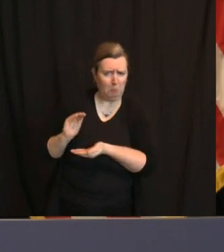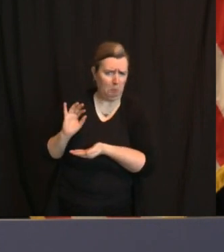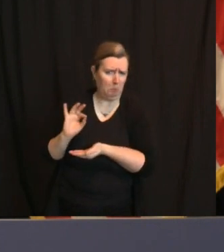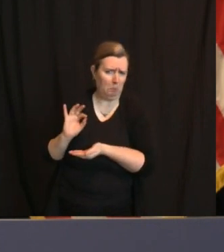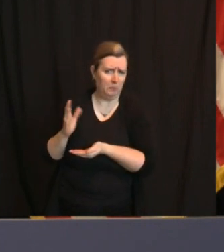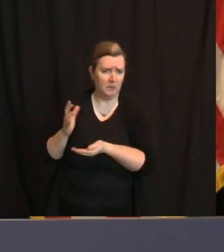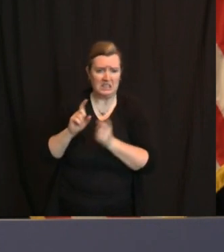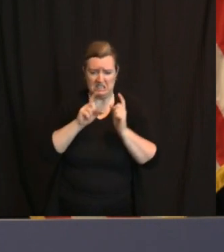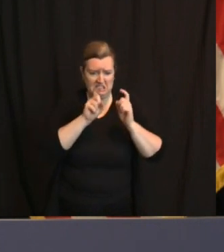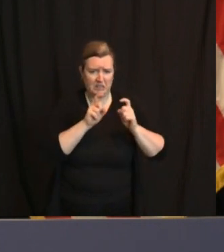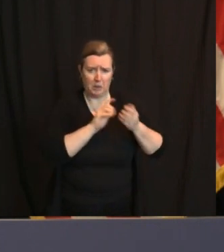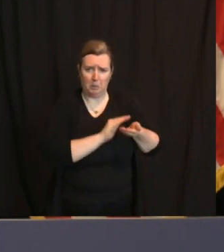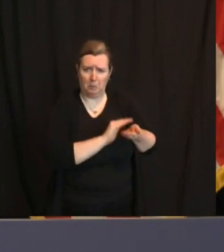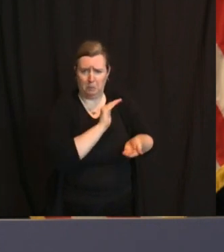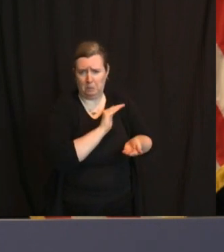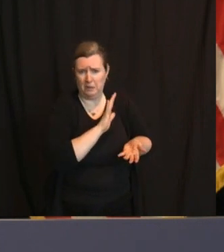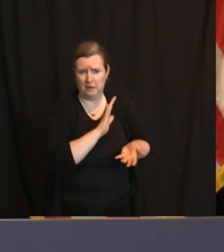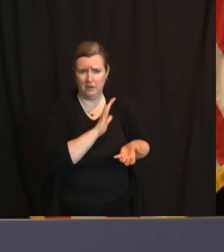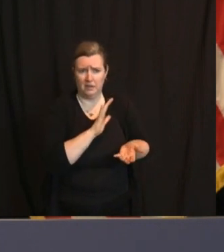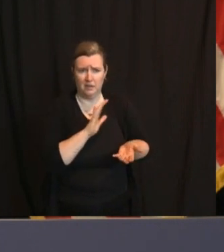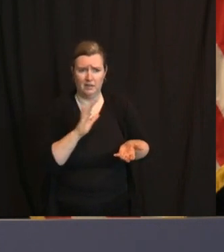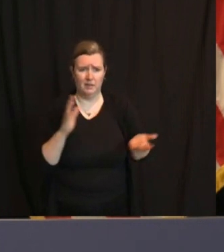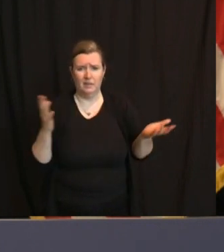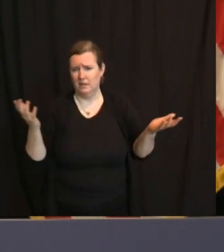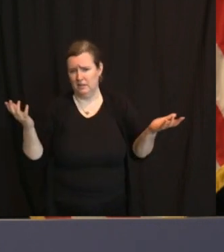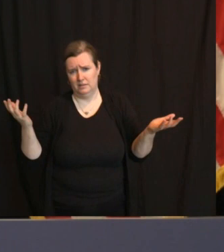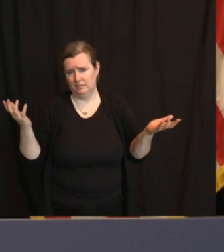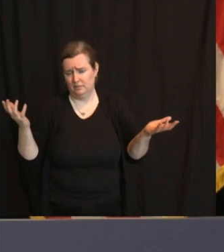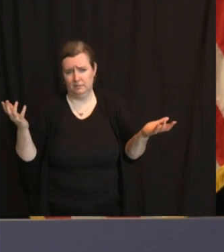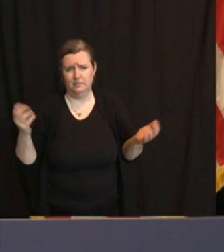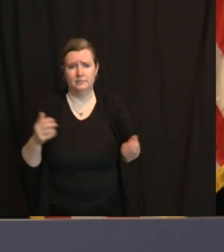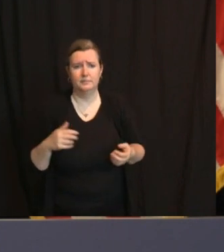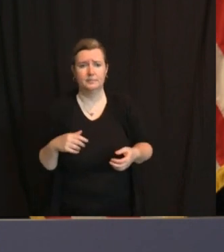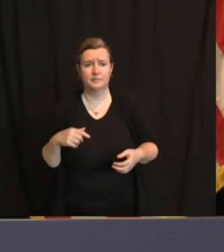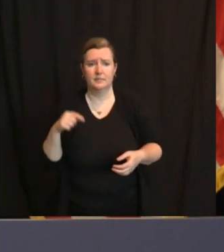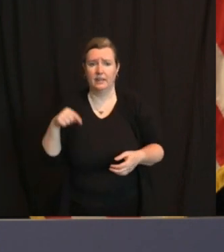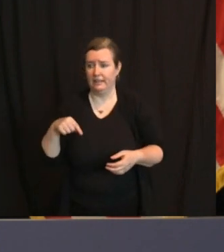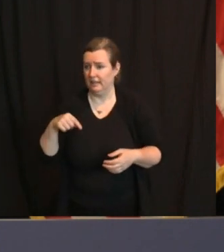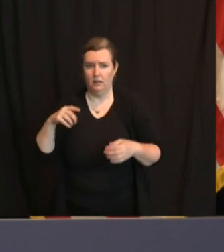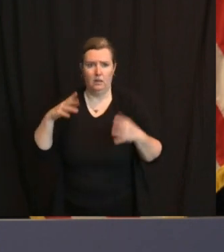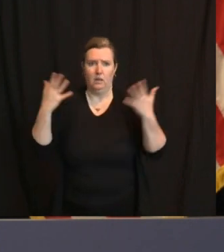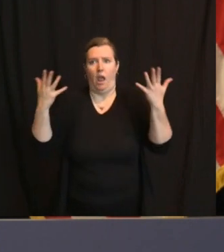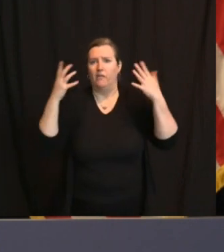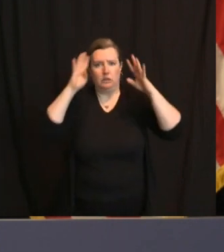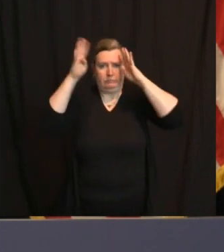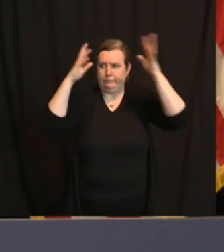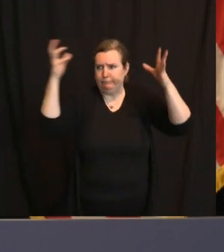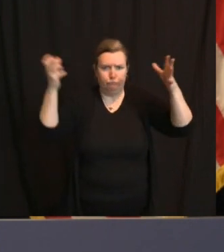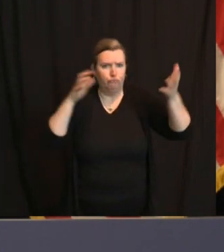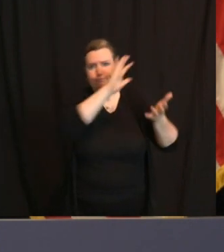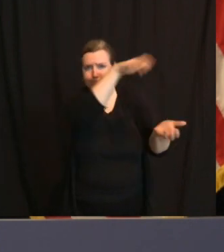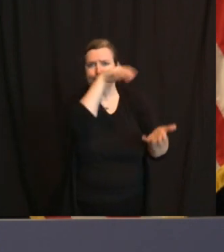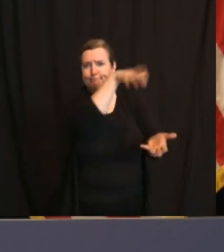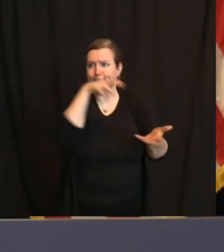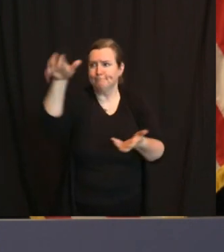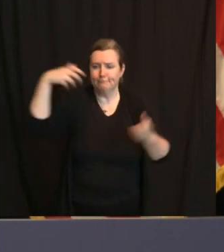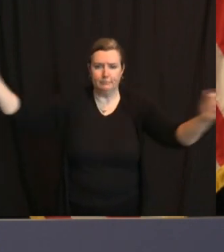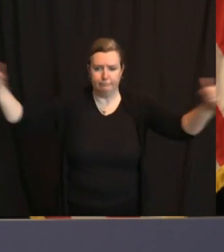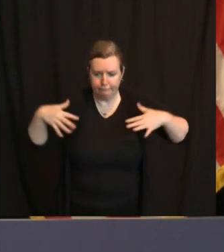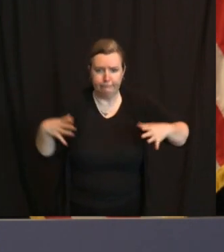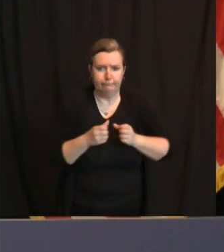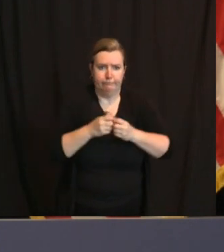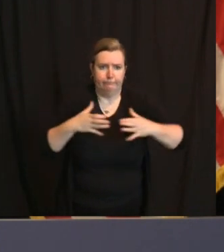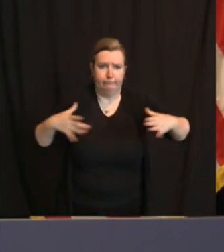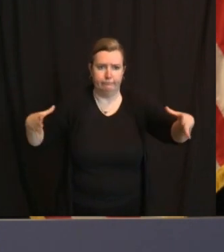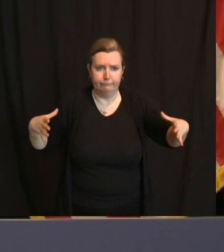materials, testing kits and swabs, et cetera. And we have cobbled this together from nothing to